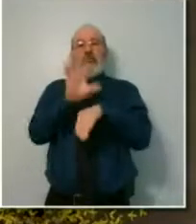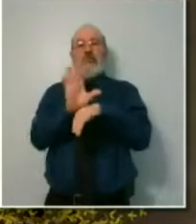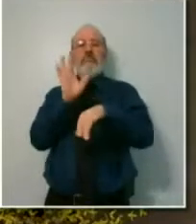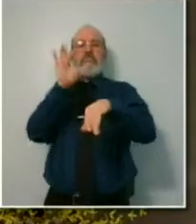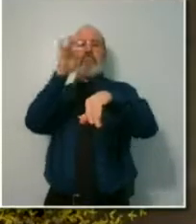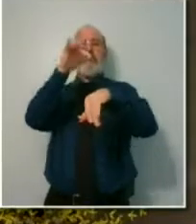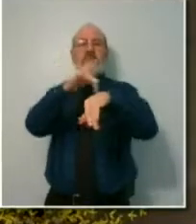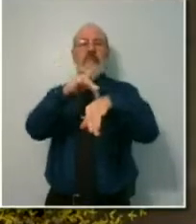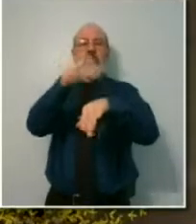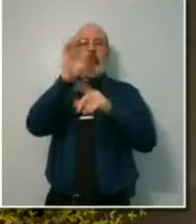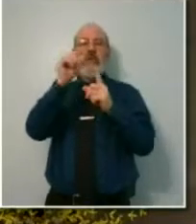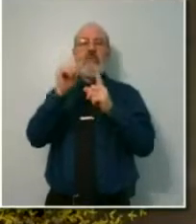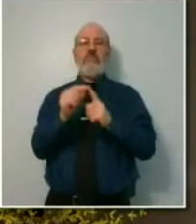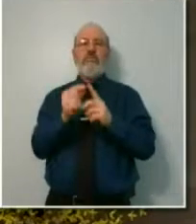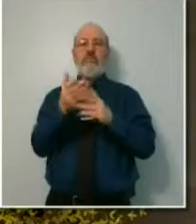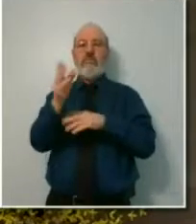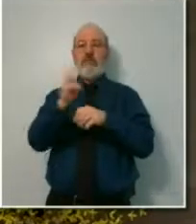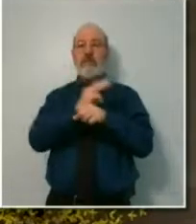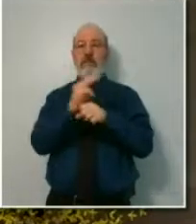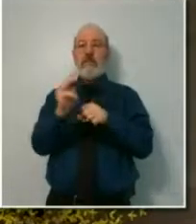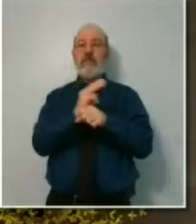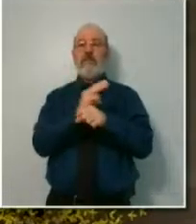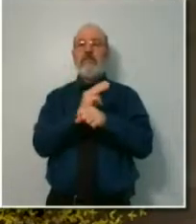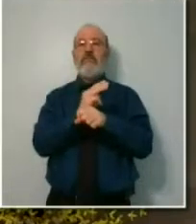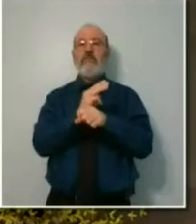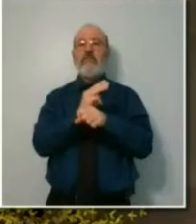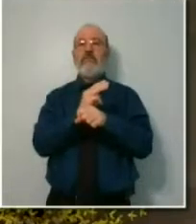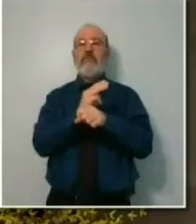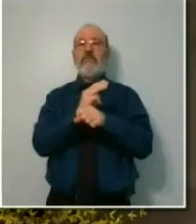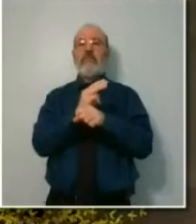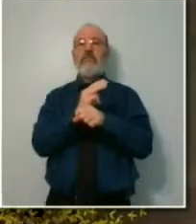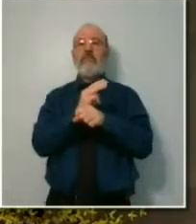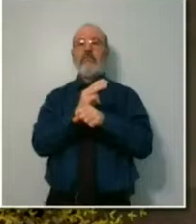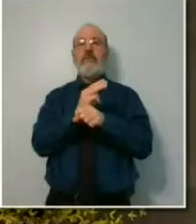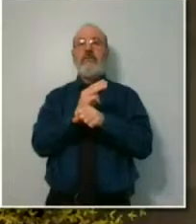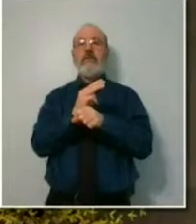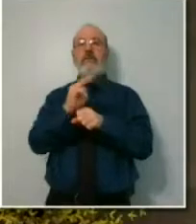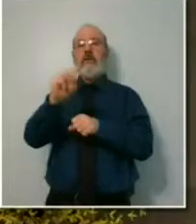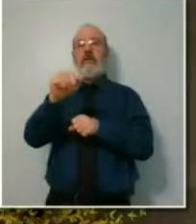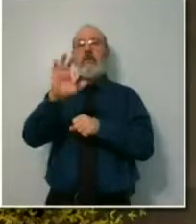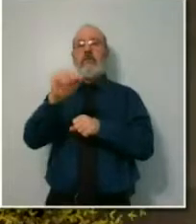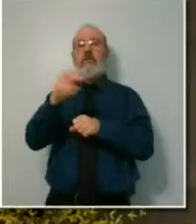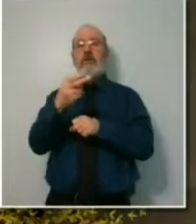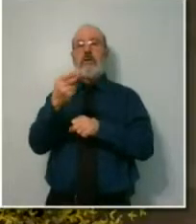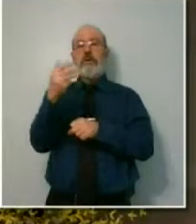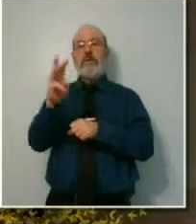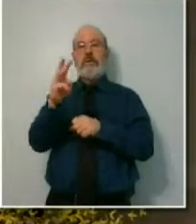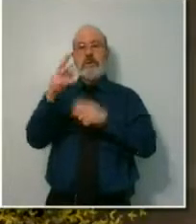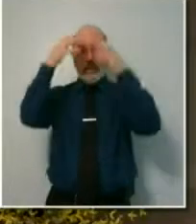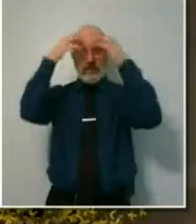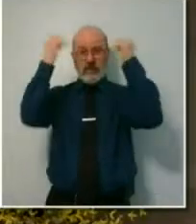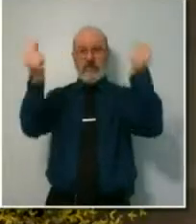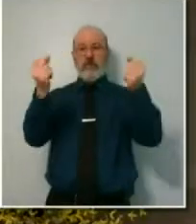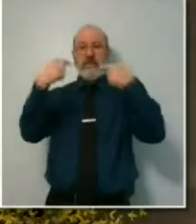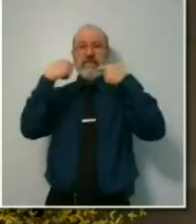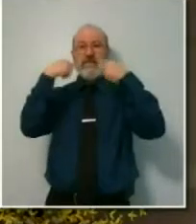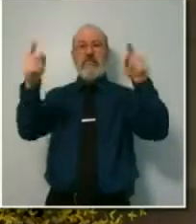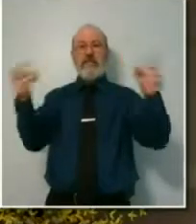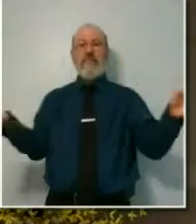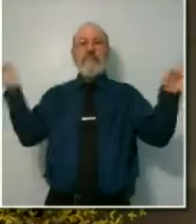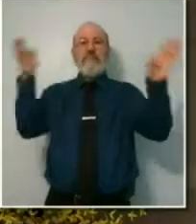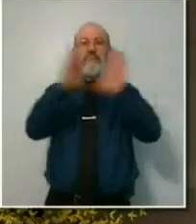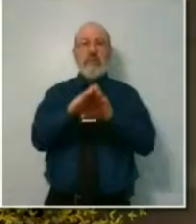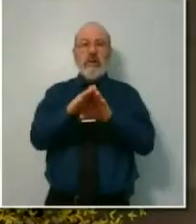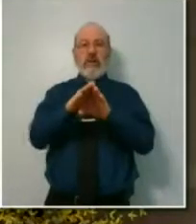word through this ministry. On March 16th, our president declared a lockdown in the entire Luzon area,